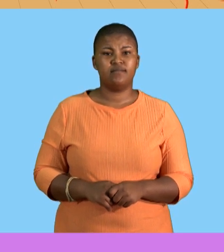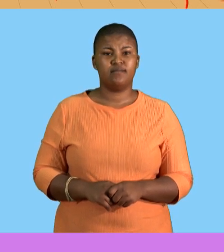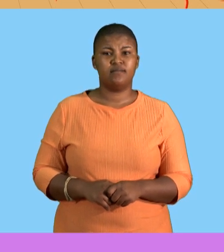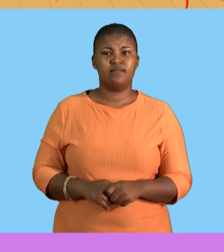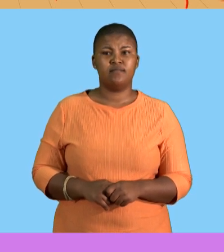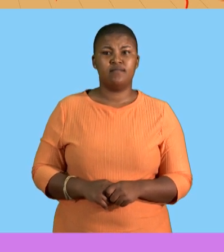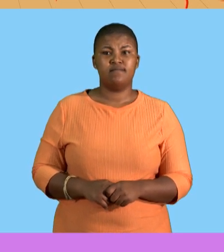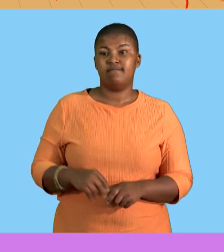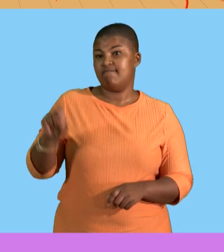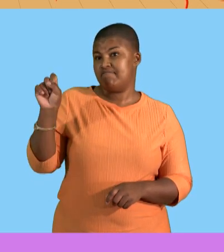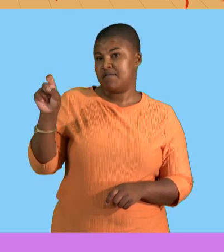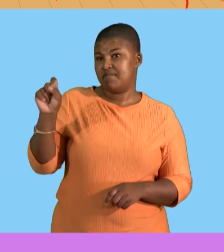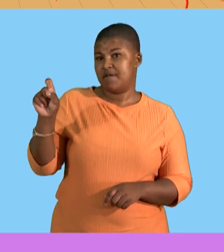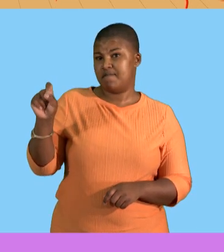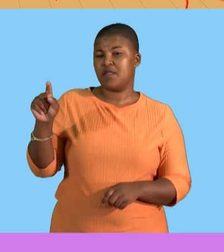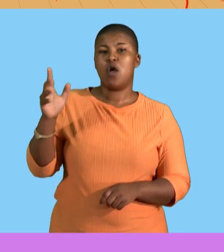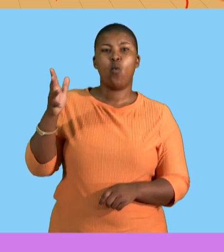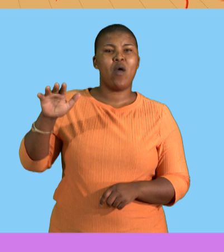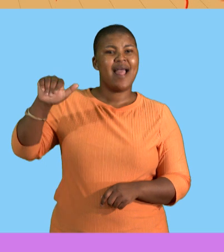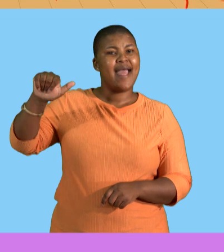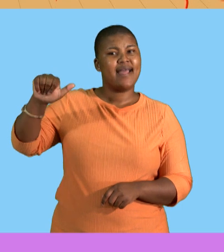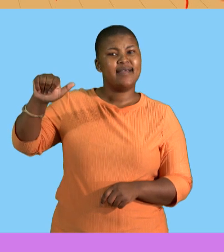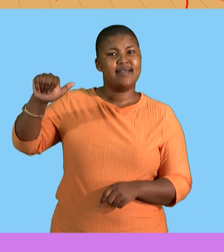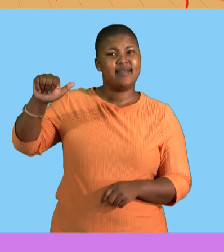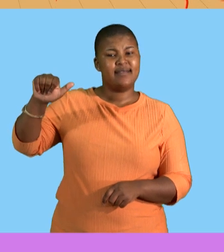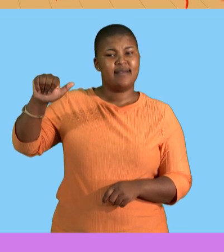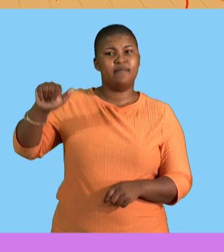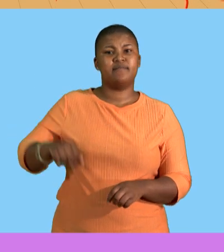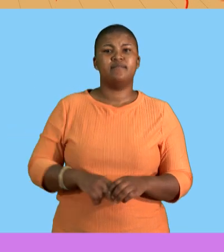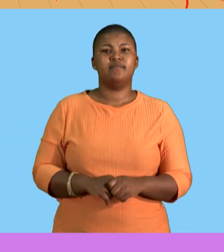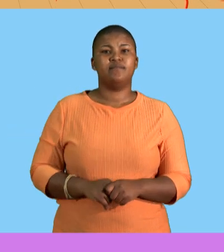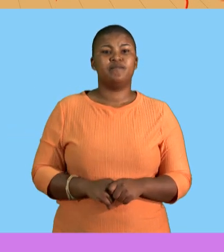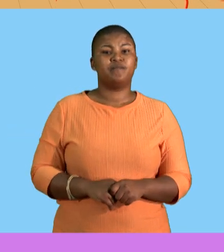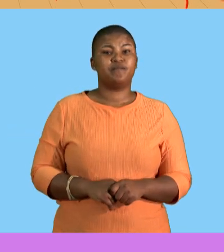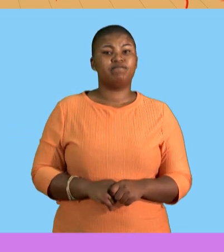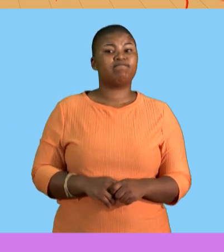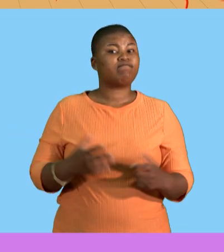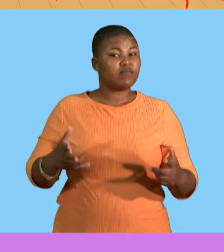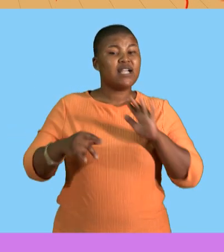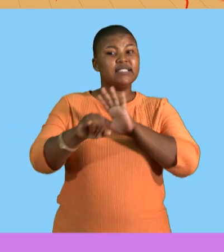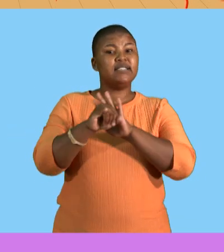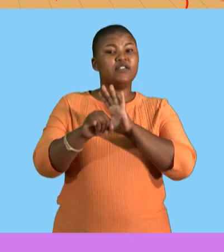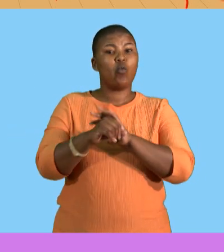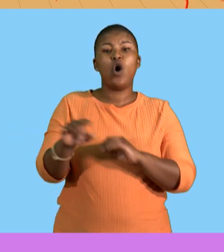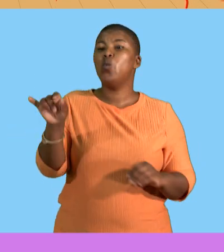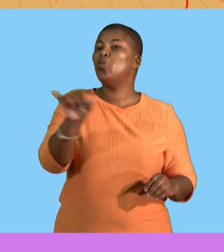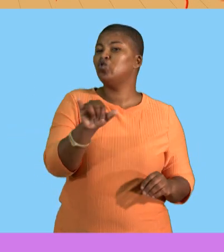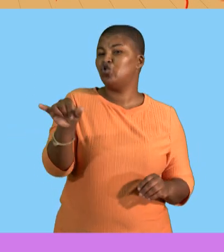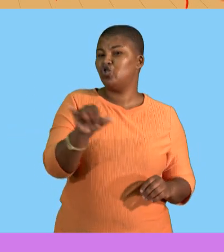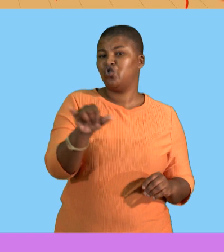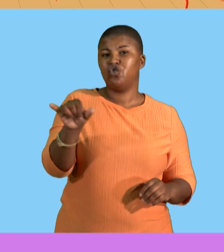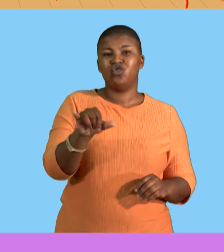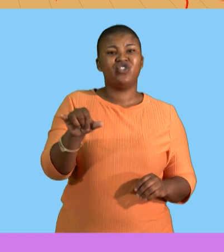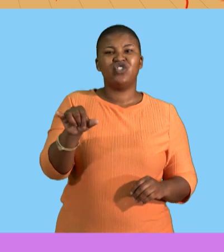will be section A. So, identify which product is displayed in